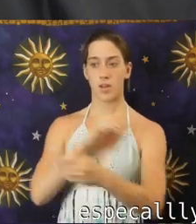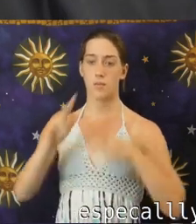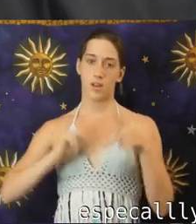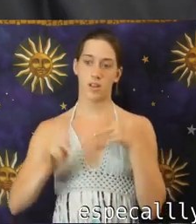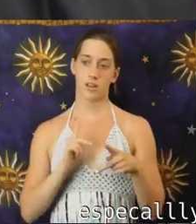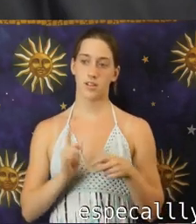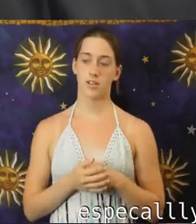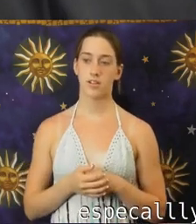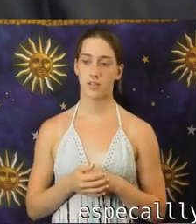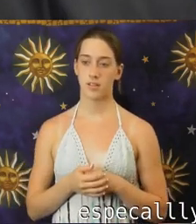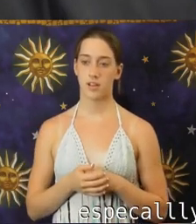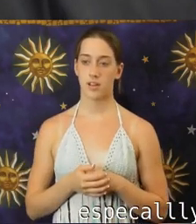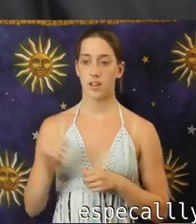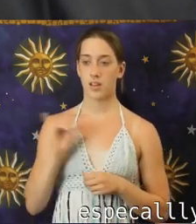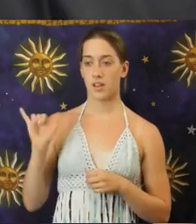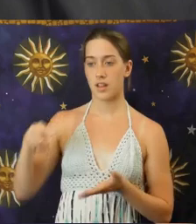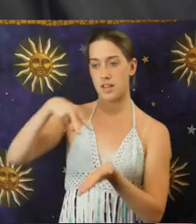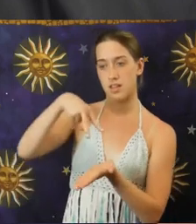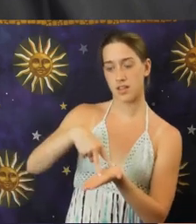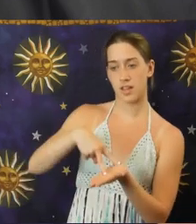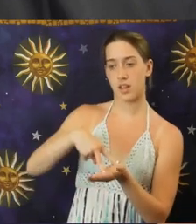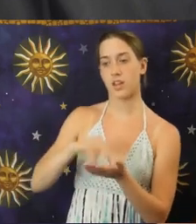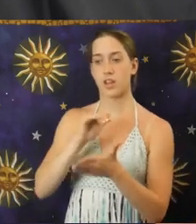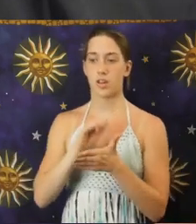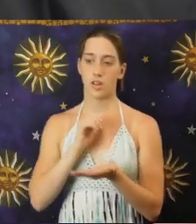Especially something like that with a bunch of different bands.